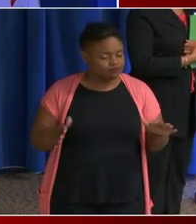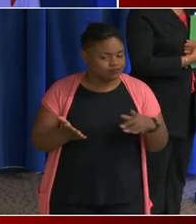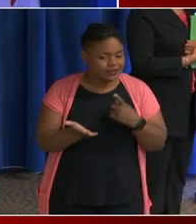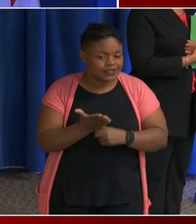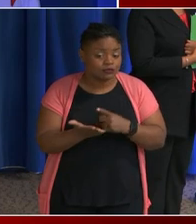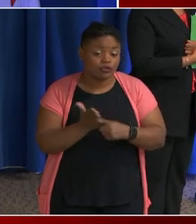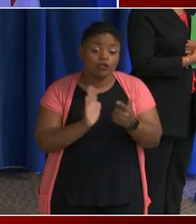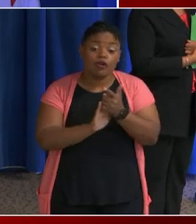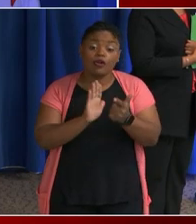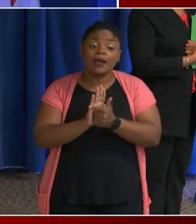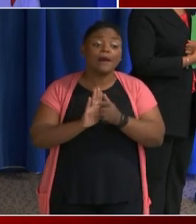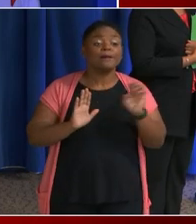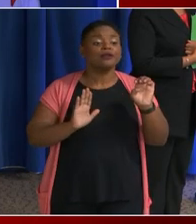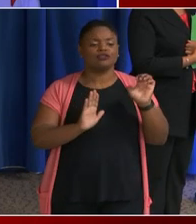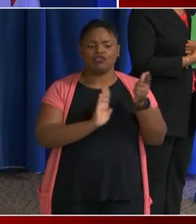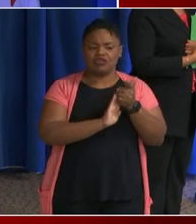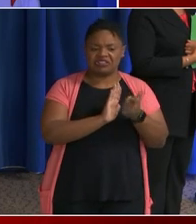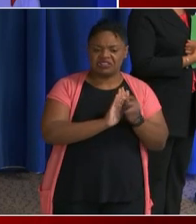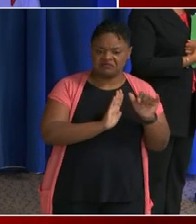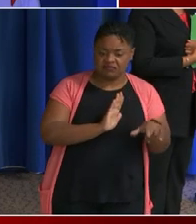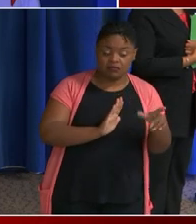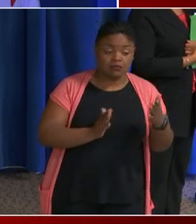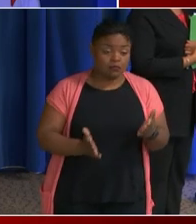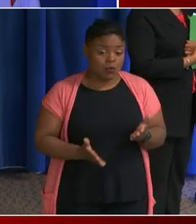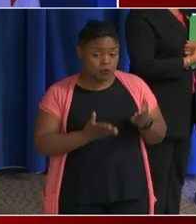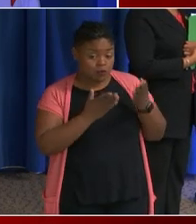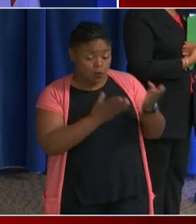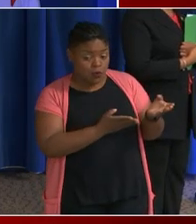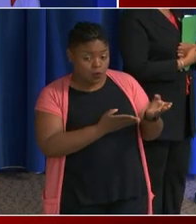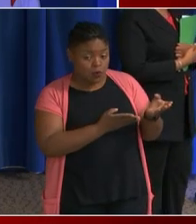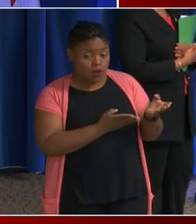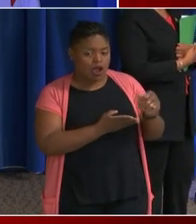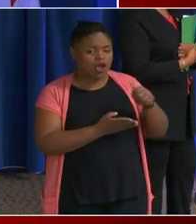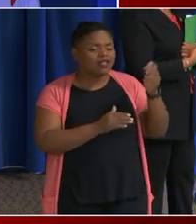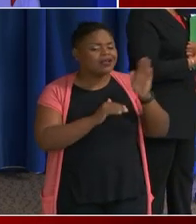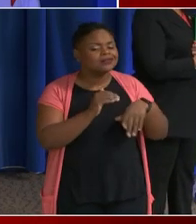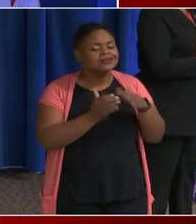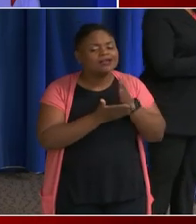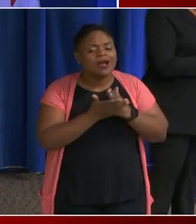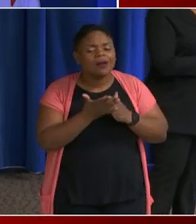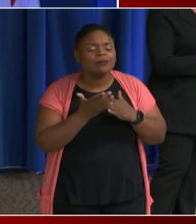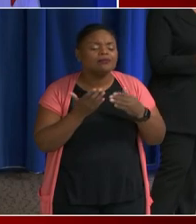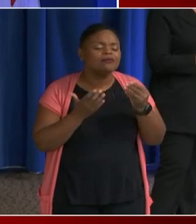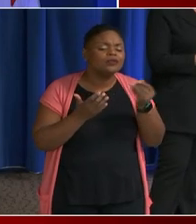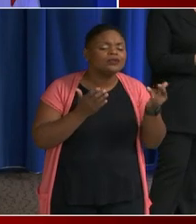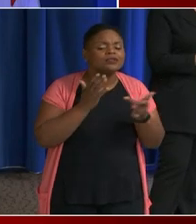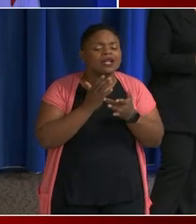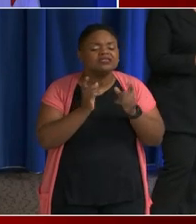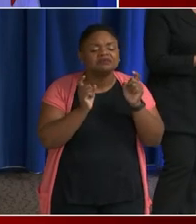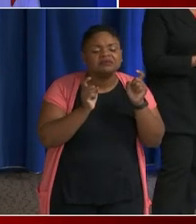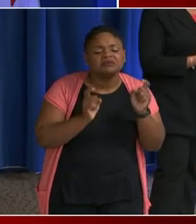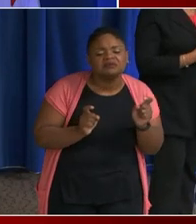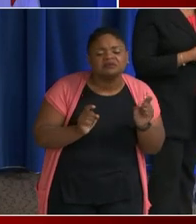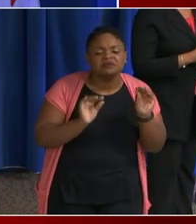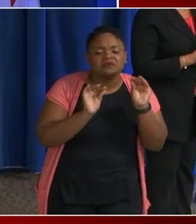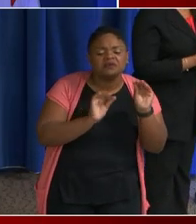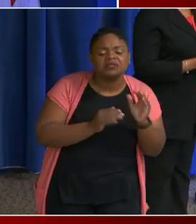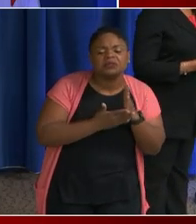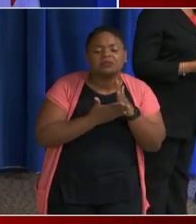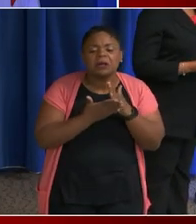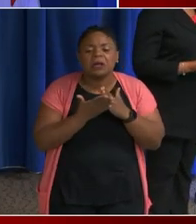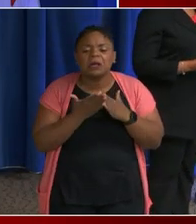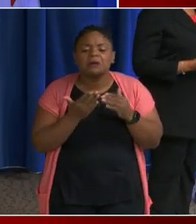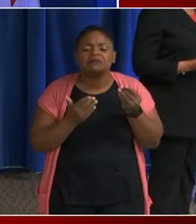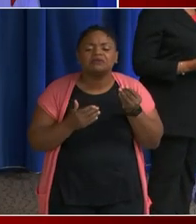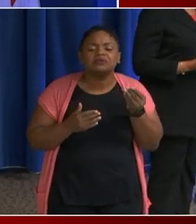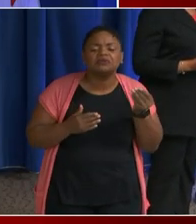the emergency legislation that has been proposed. Other than some technical issues with it, with some of the asks,